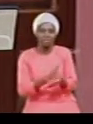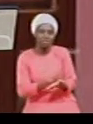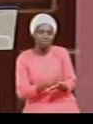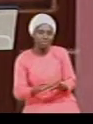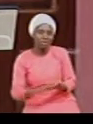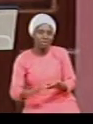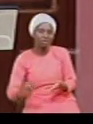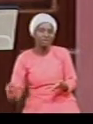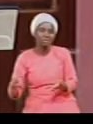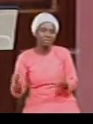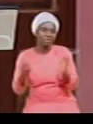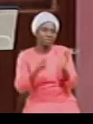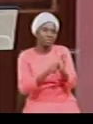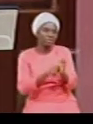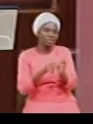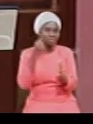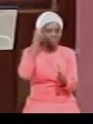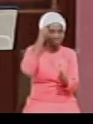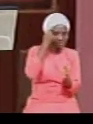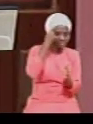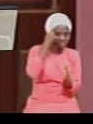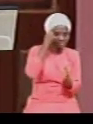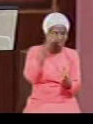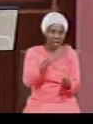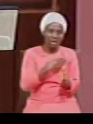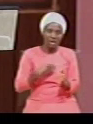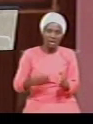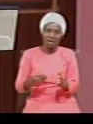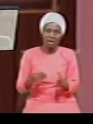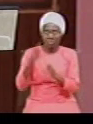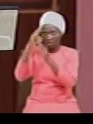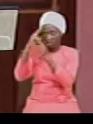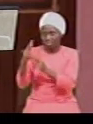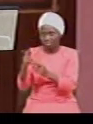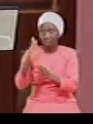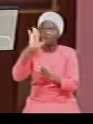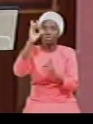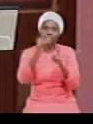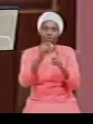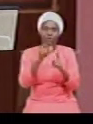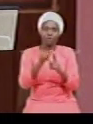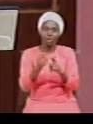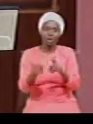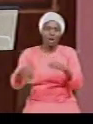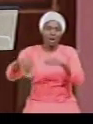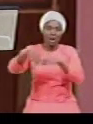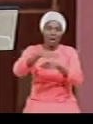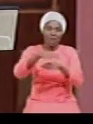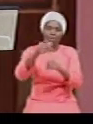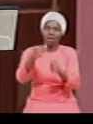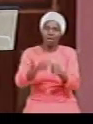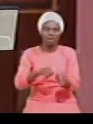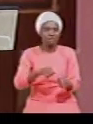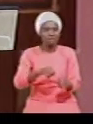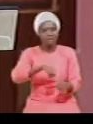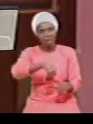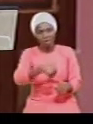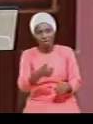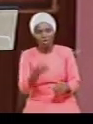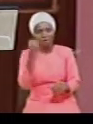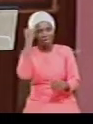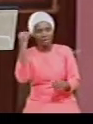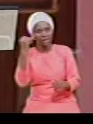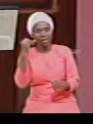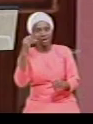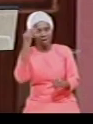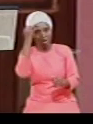neutralizing negative thoughts, esteeming his word above every other idea or